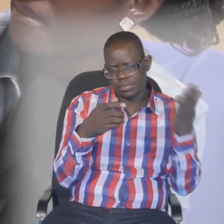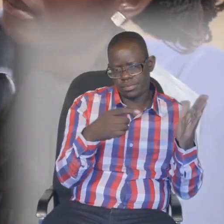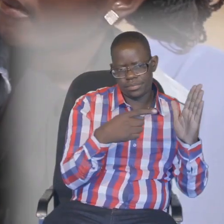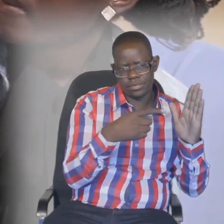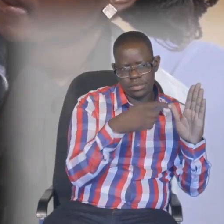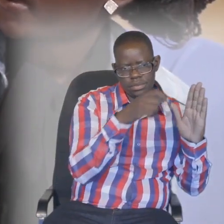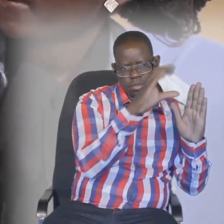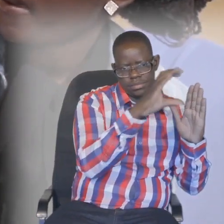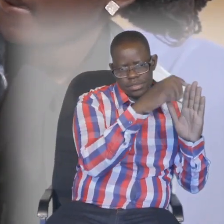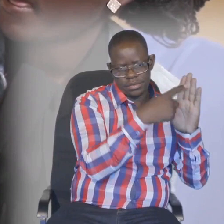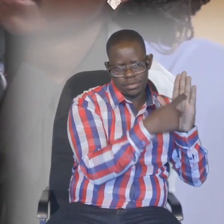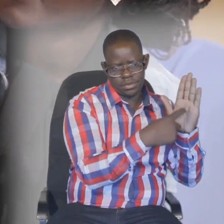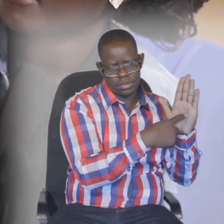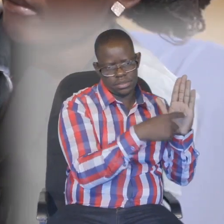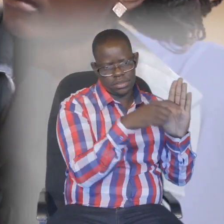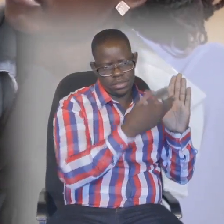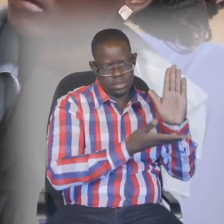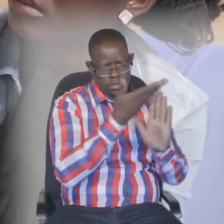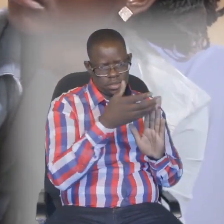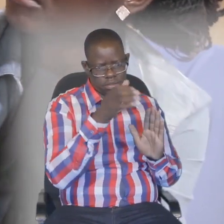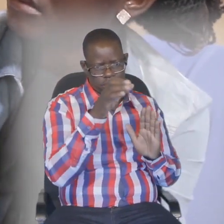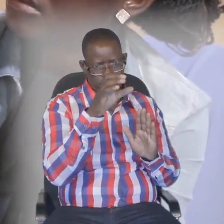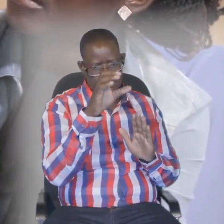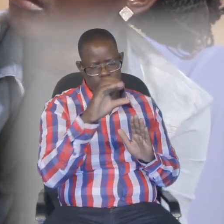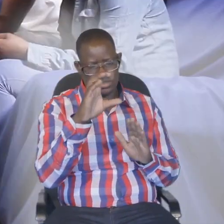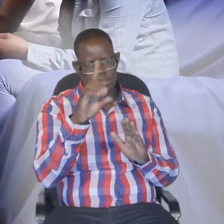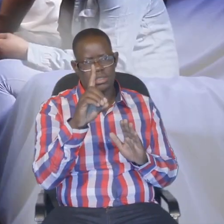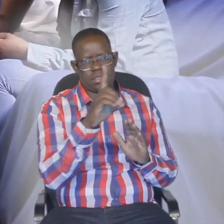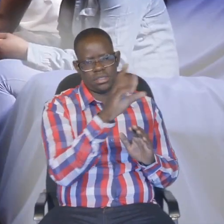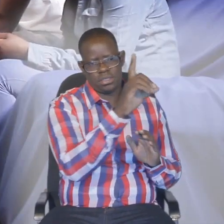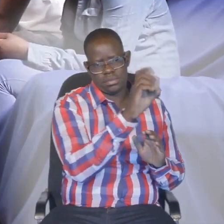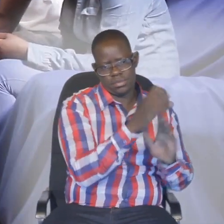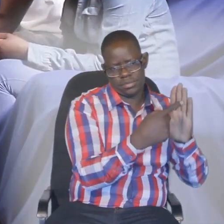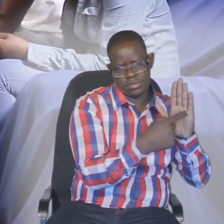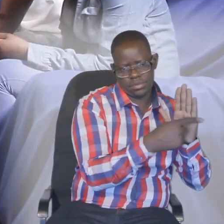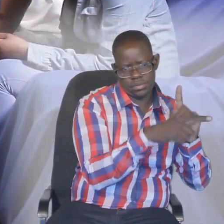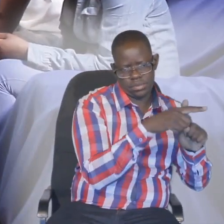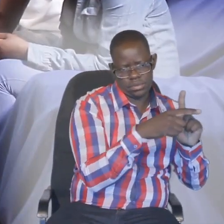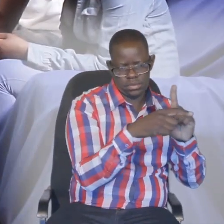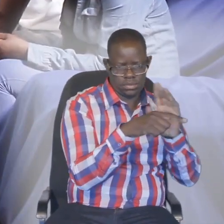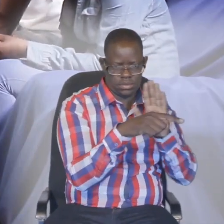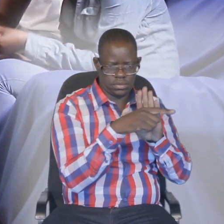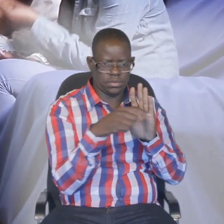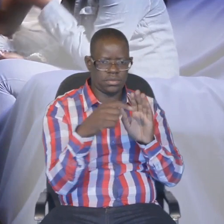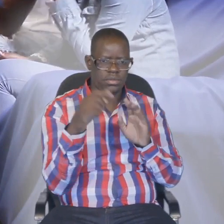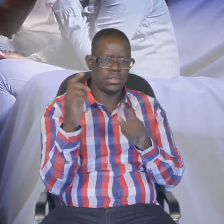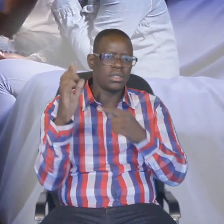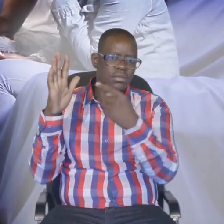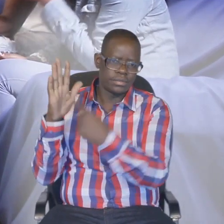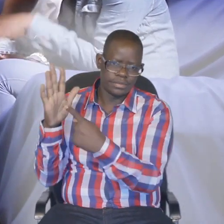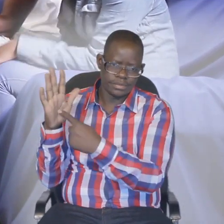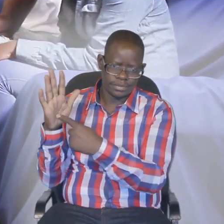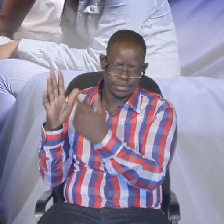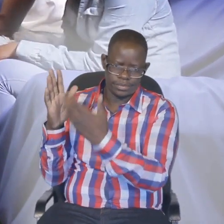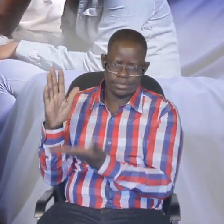example, capital increases on the credit side and decreases on the debit side. Liabilities increases on the credit side and decreases on the